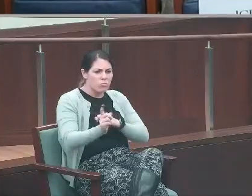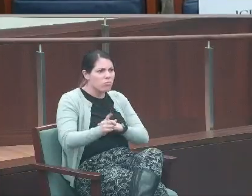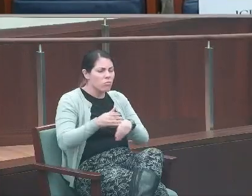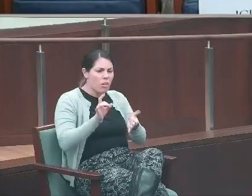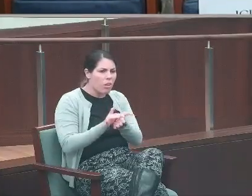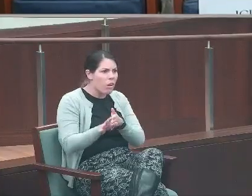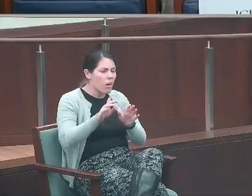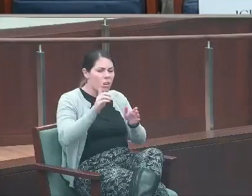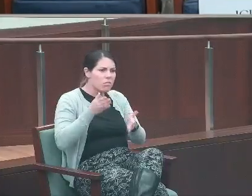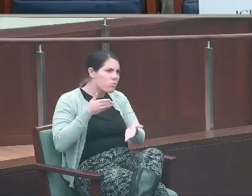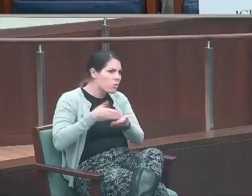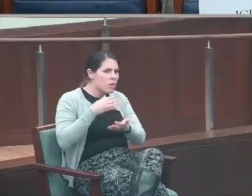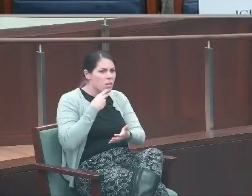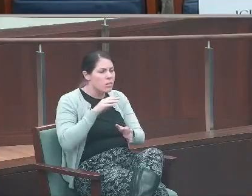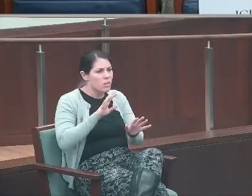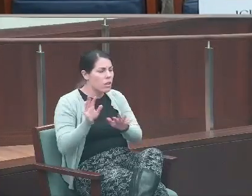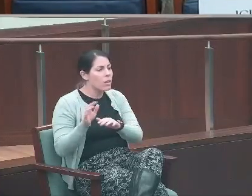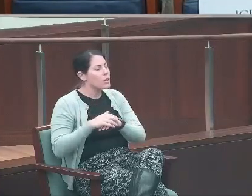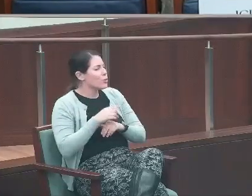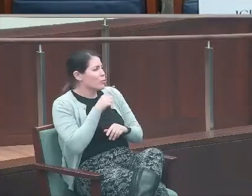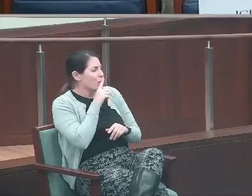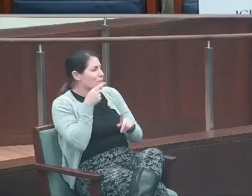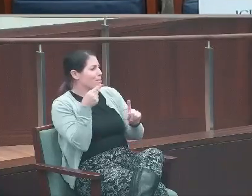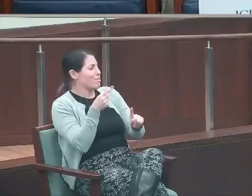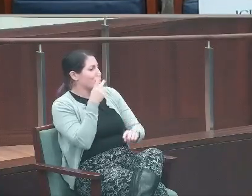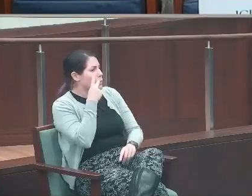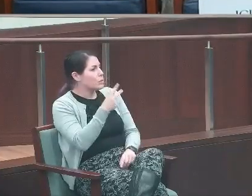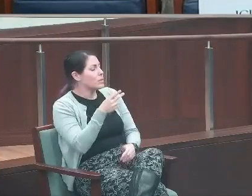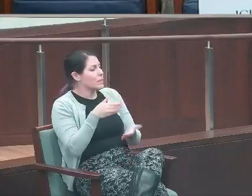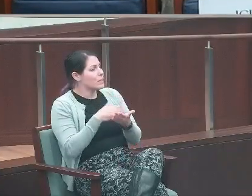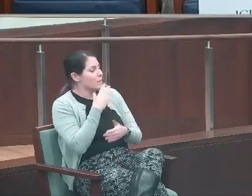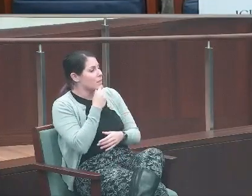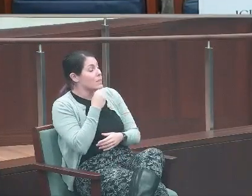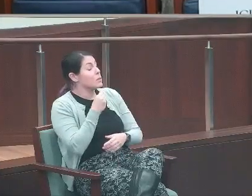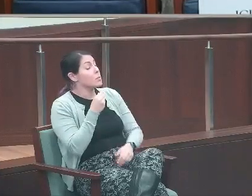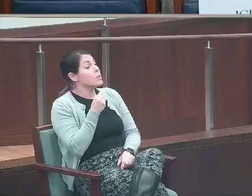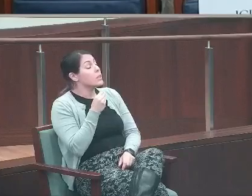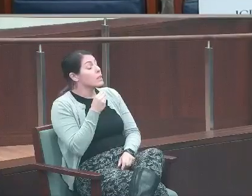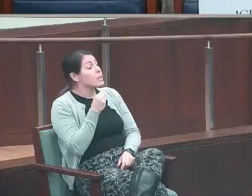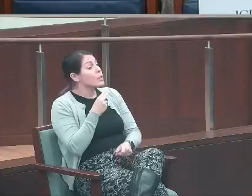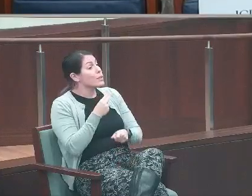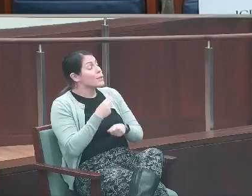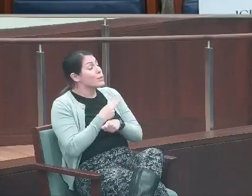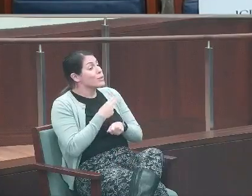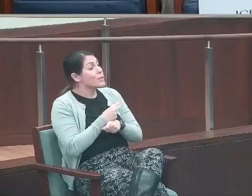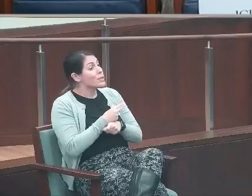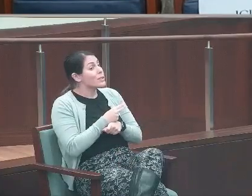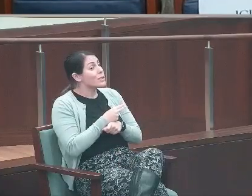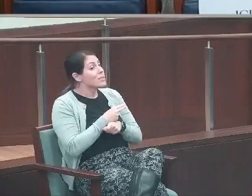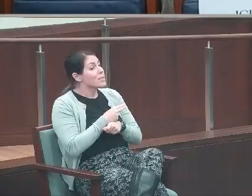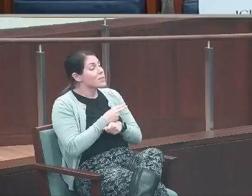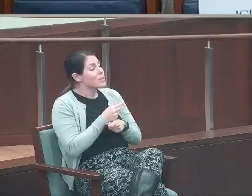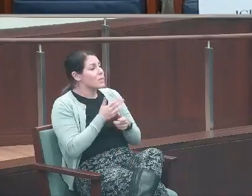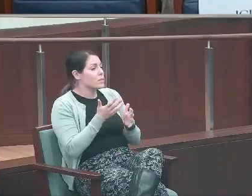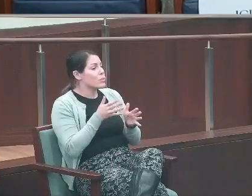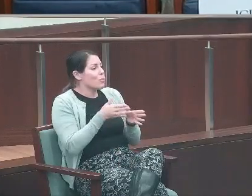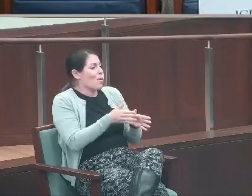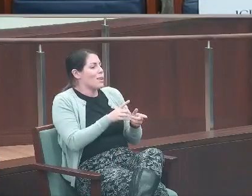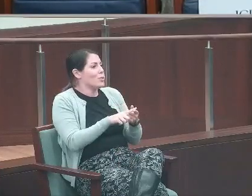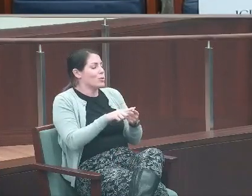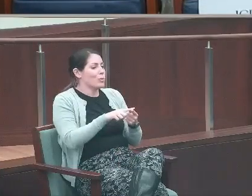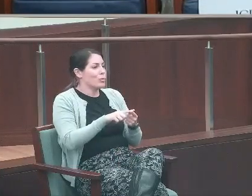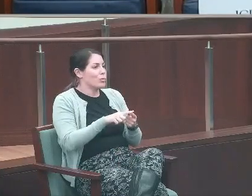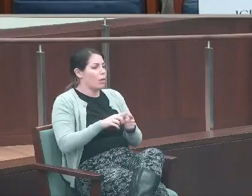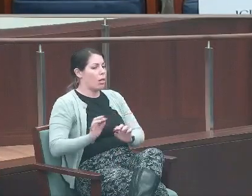forms it takes. And so ultimately, we see how anti-Semitism is used as this tool to undermine democracy, to sow distrust